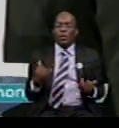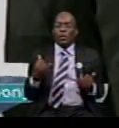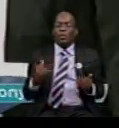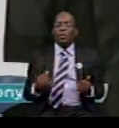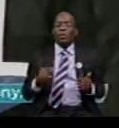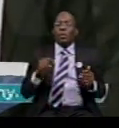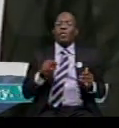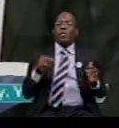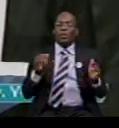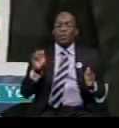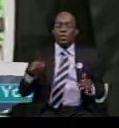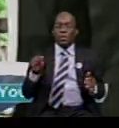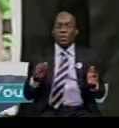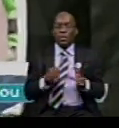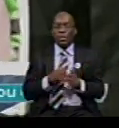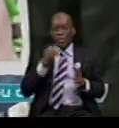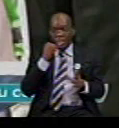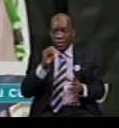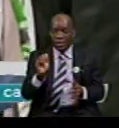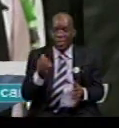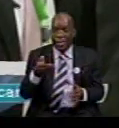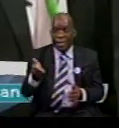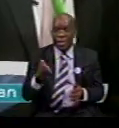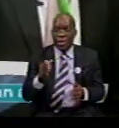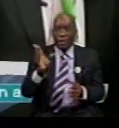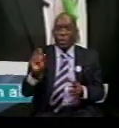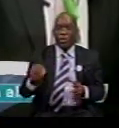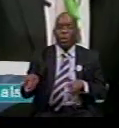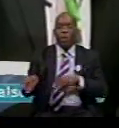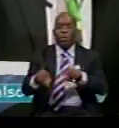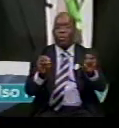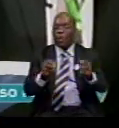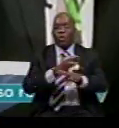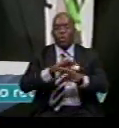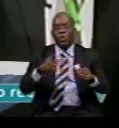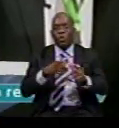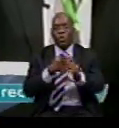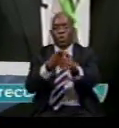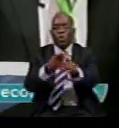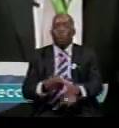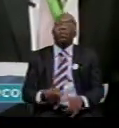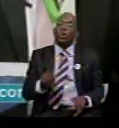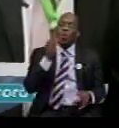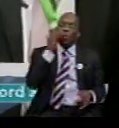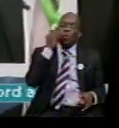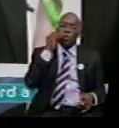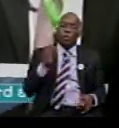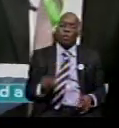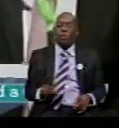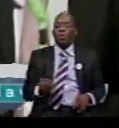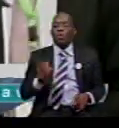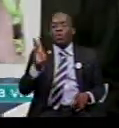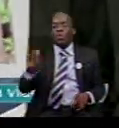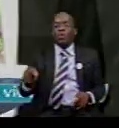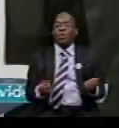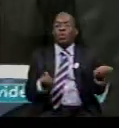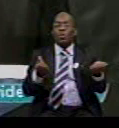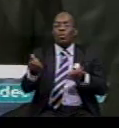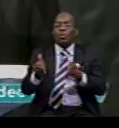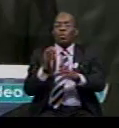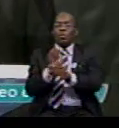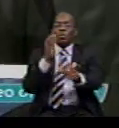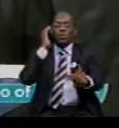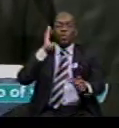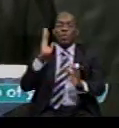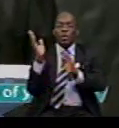there. No movement, please. Don't rush home. No vehicle will leave now. No vehicle will leave